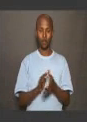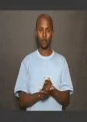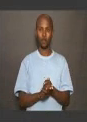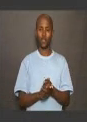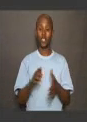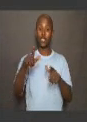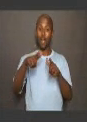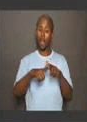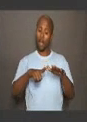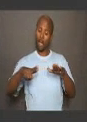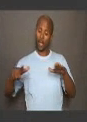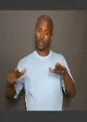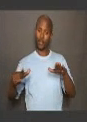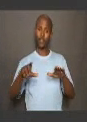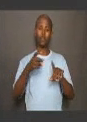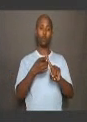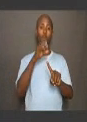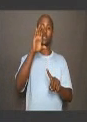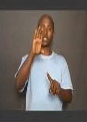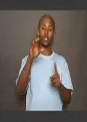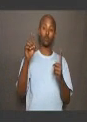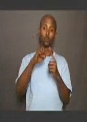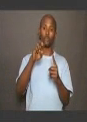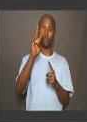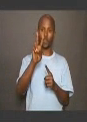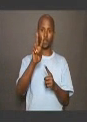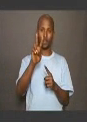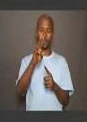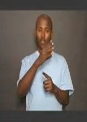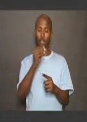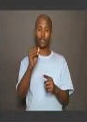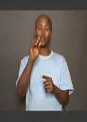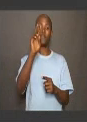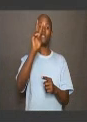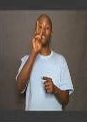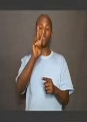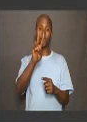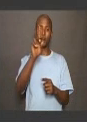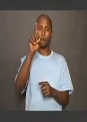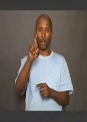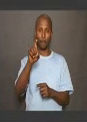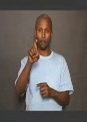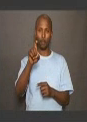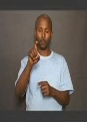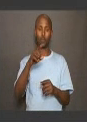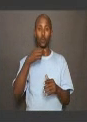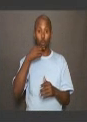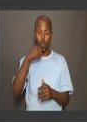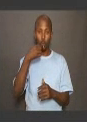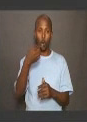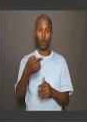The lines from C to V and V prime are